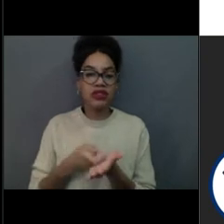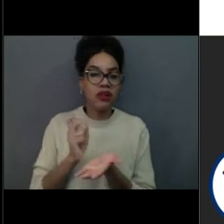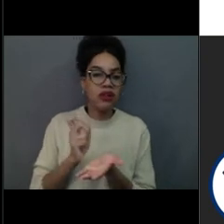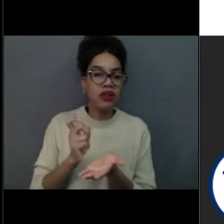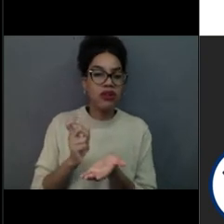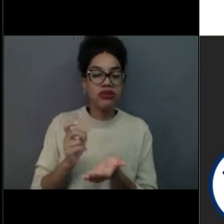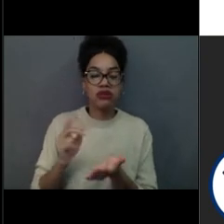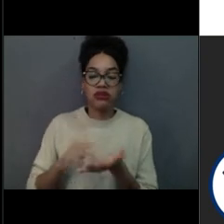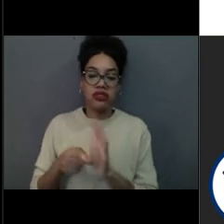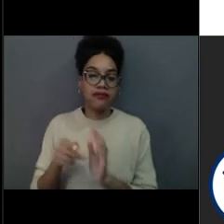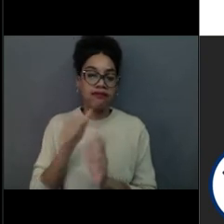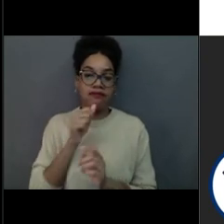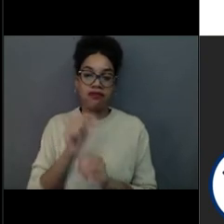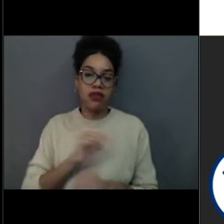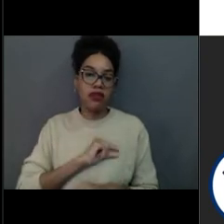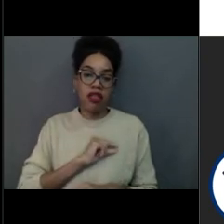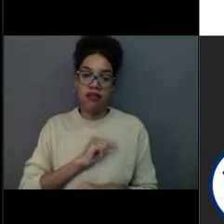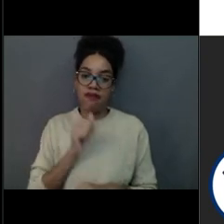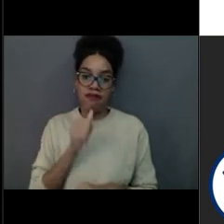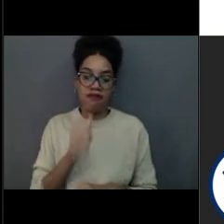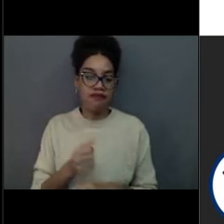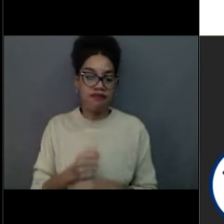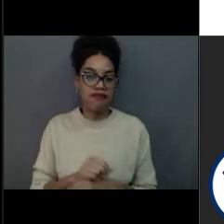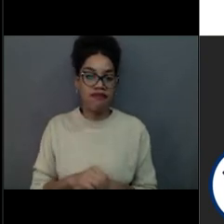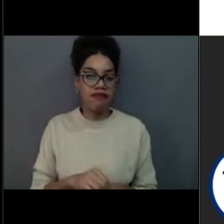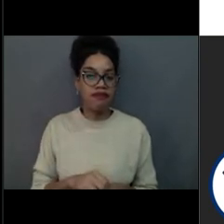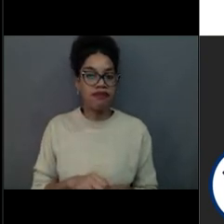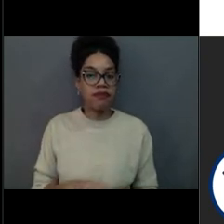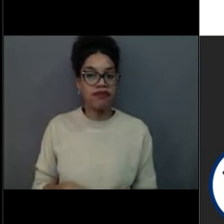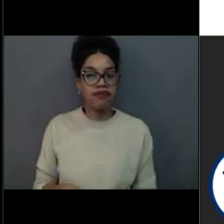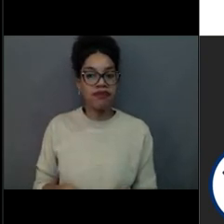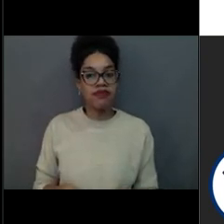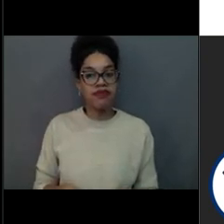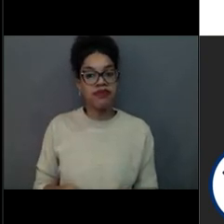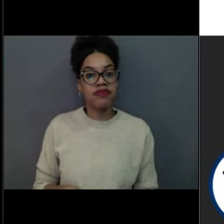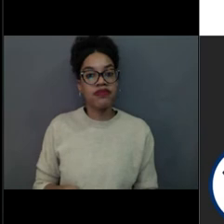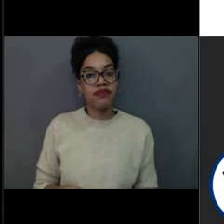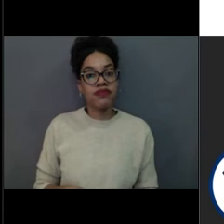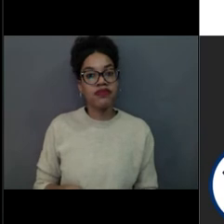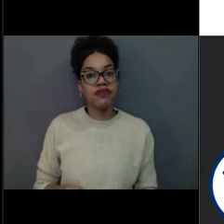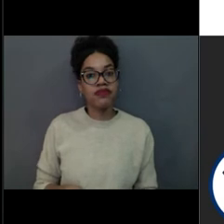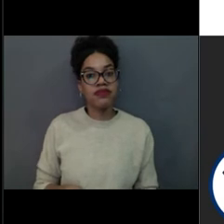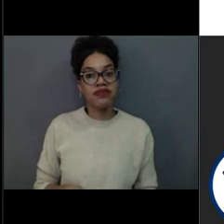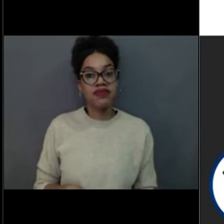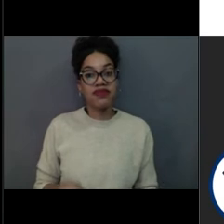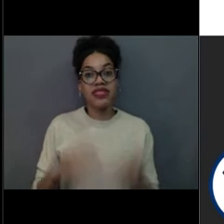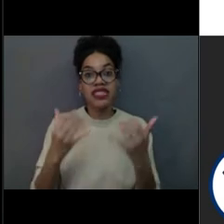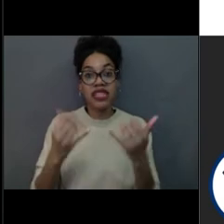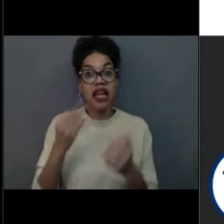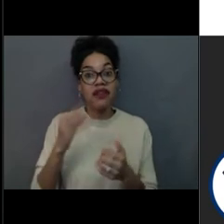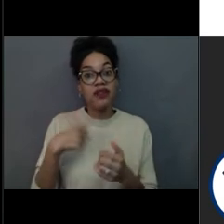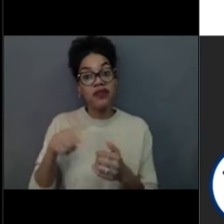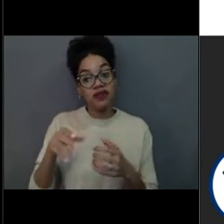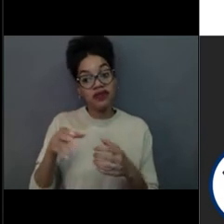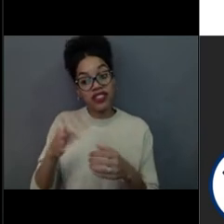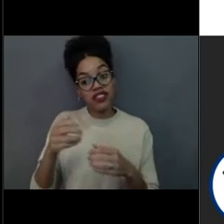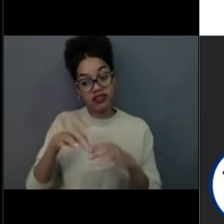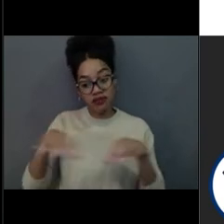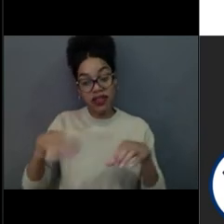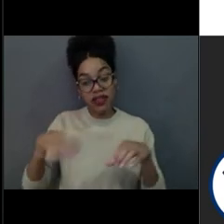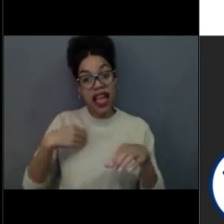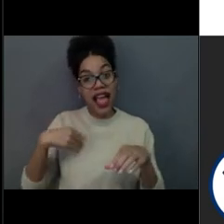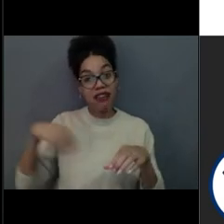I've got an unacceptable quality fish. Unless you've got like Parmesan crusted something or other, some cheese